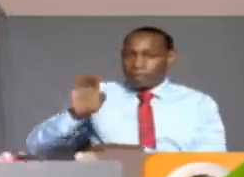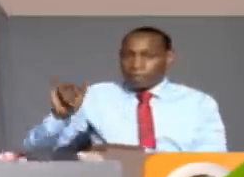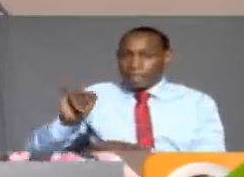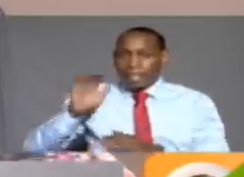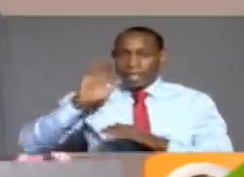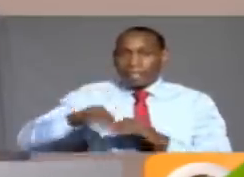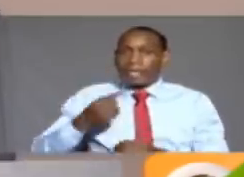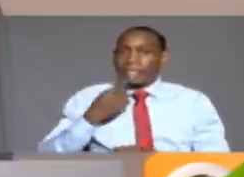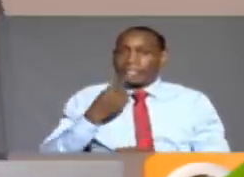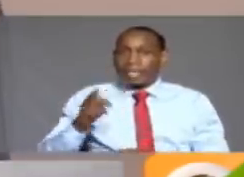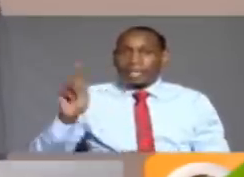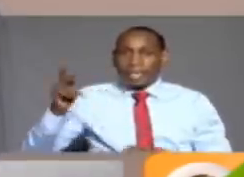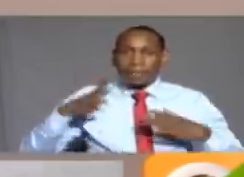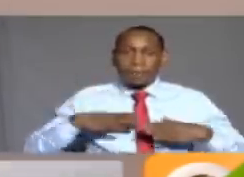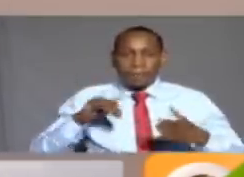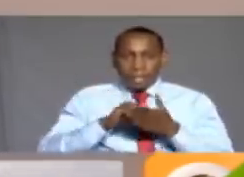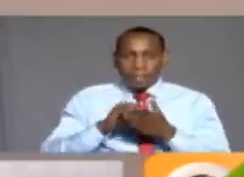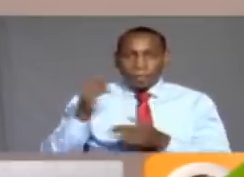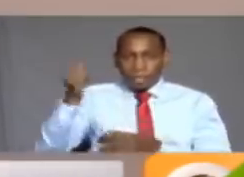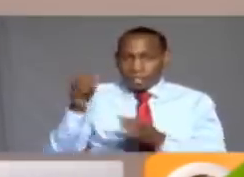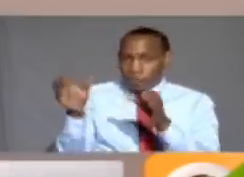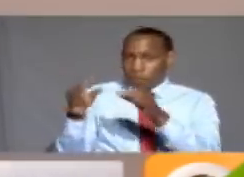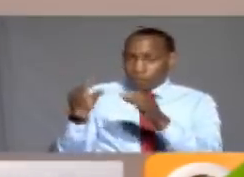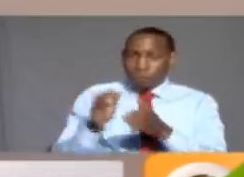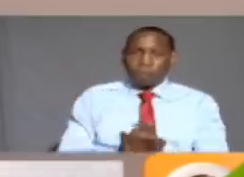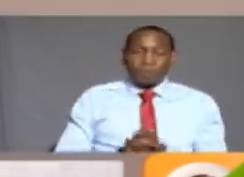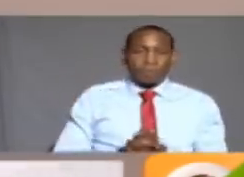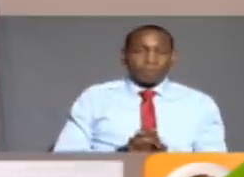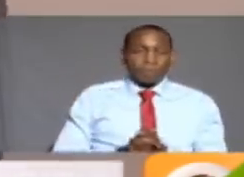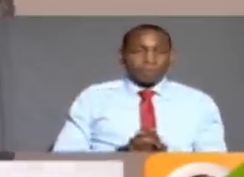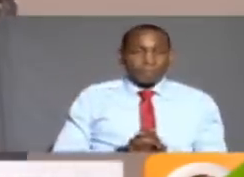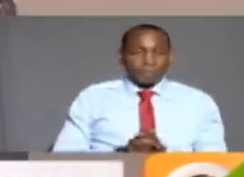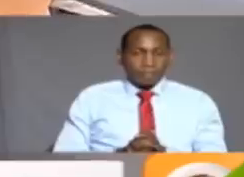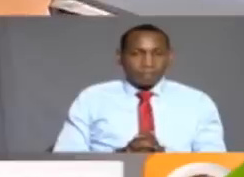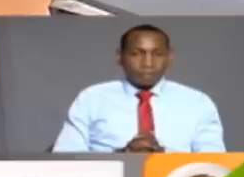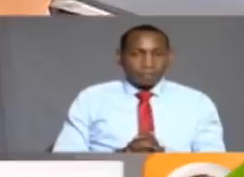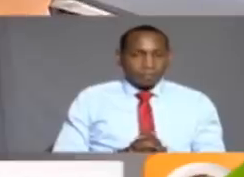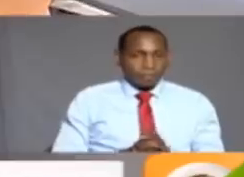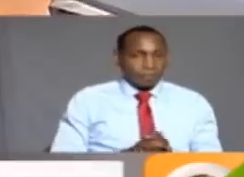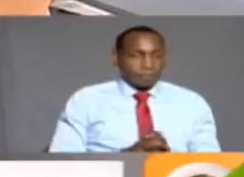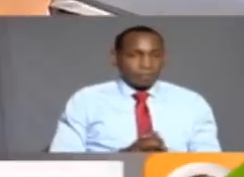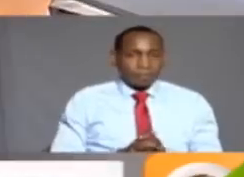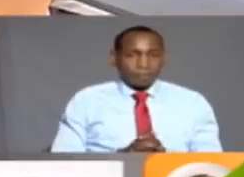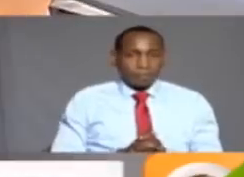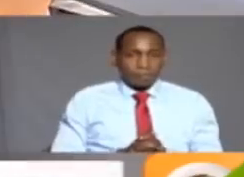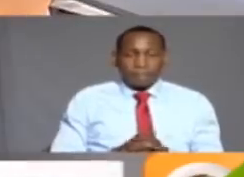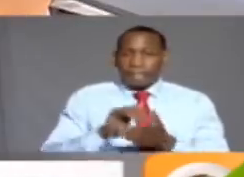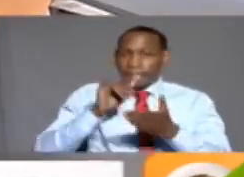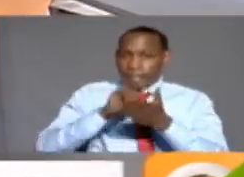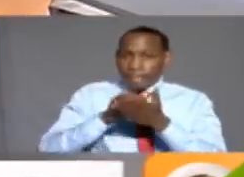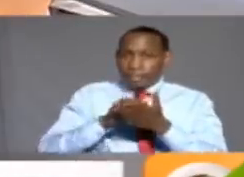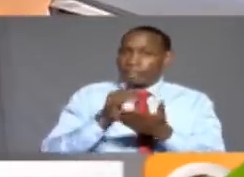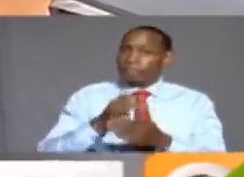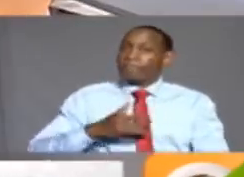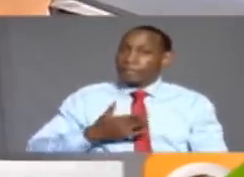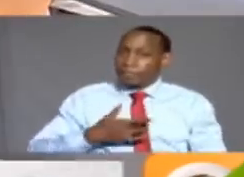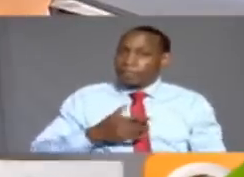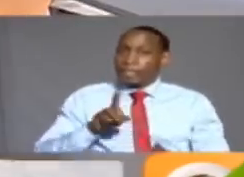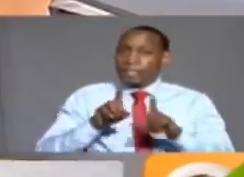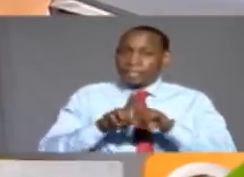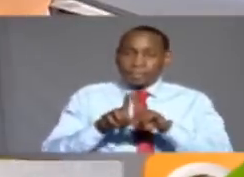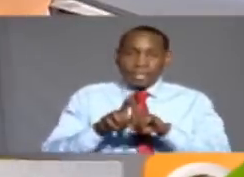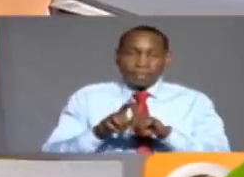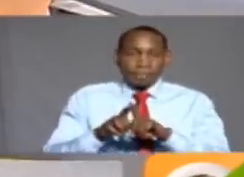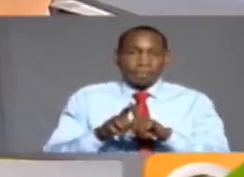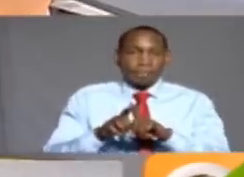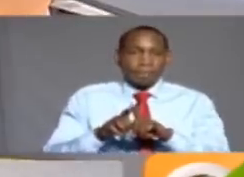telling Kenyans that that is another political movement. And you know, that's what you think this is. Not I think, that is what I feel. And I understand